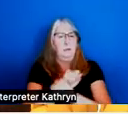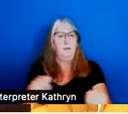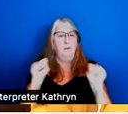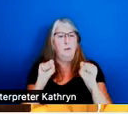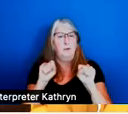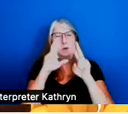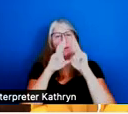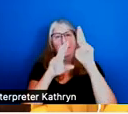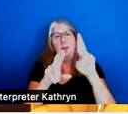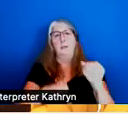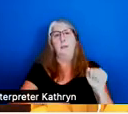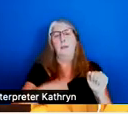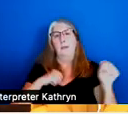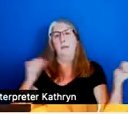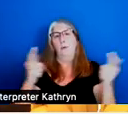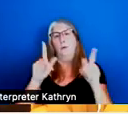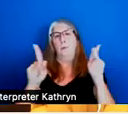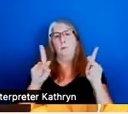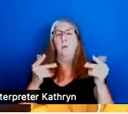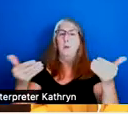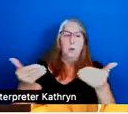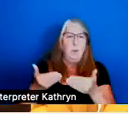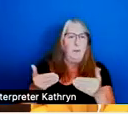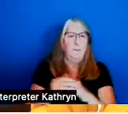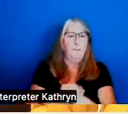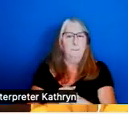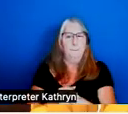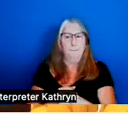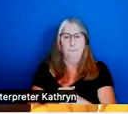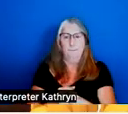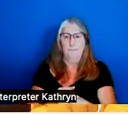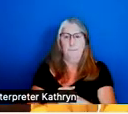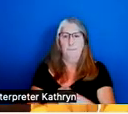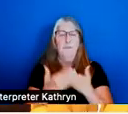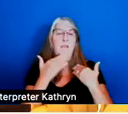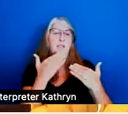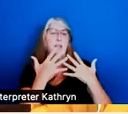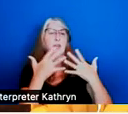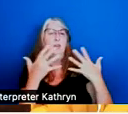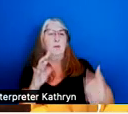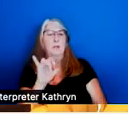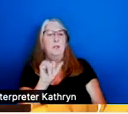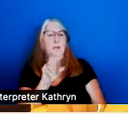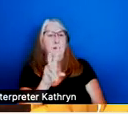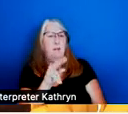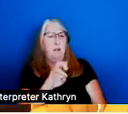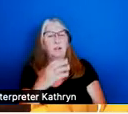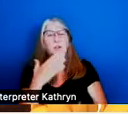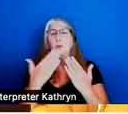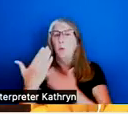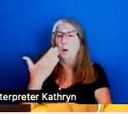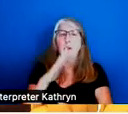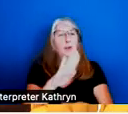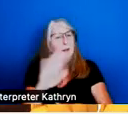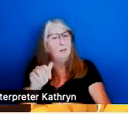and dignity of all. Welcome, Farzana. Thank you so much, Yvonne. Good morning and good